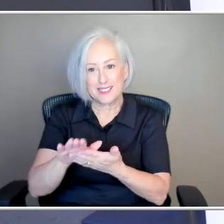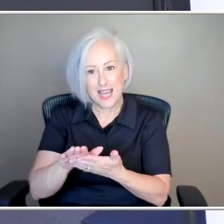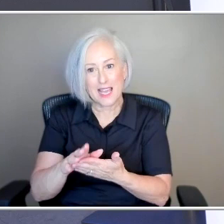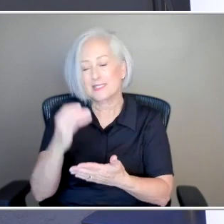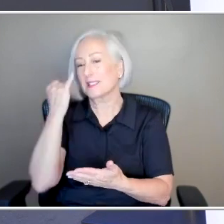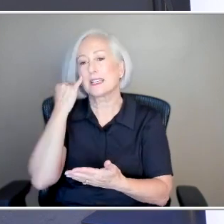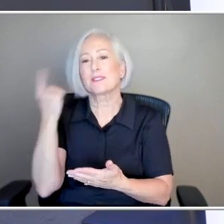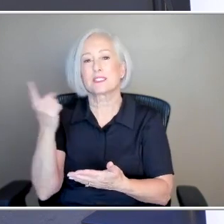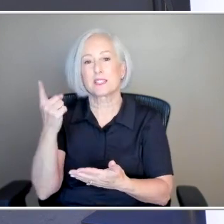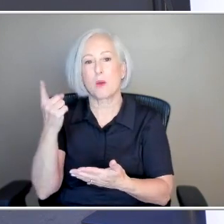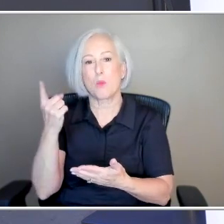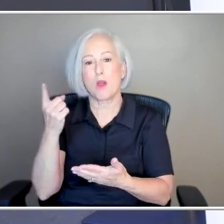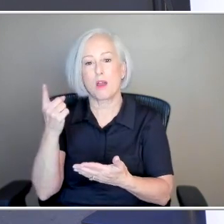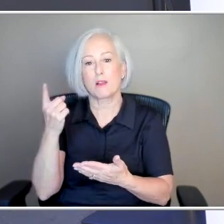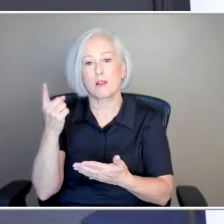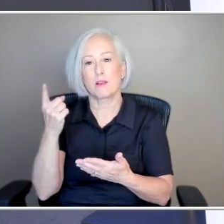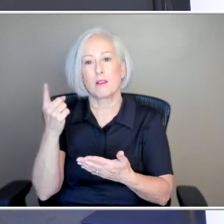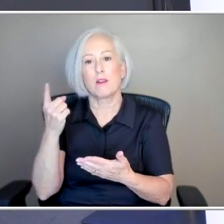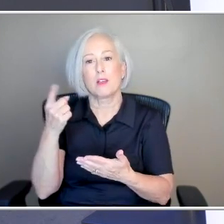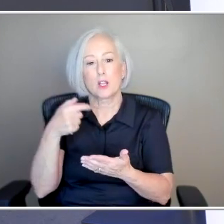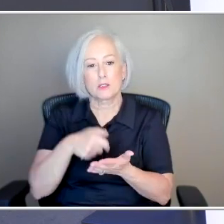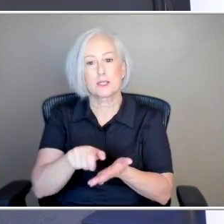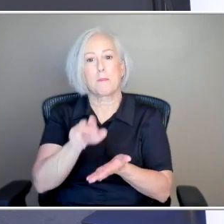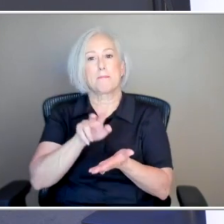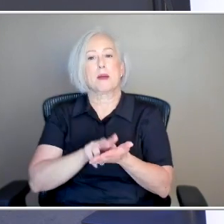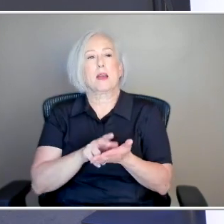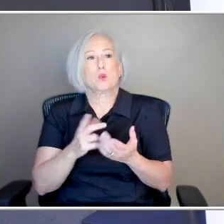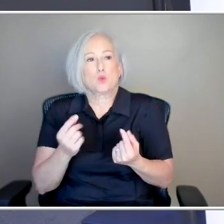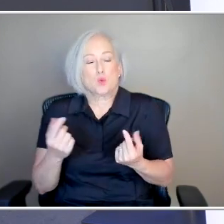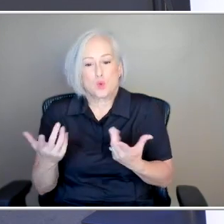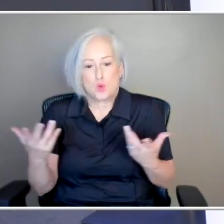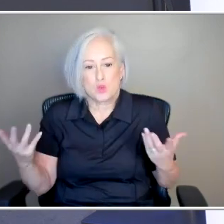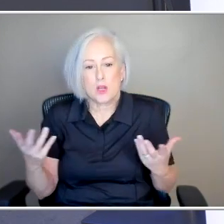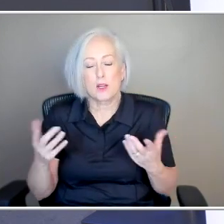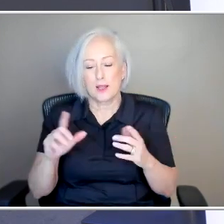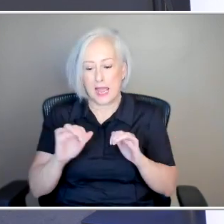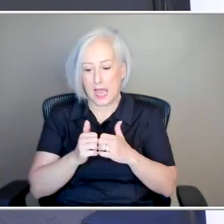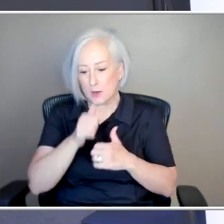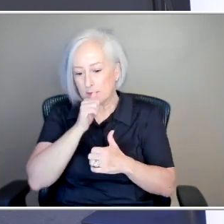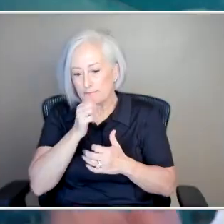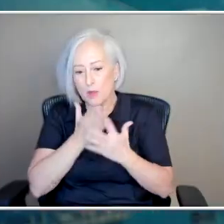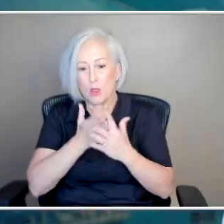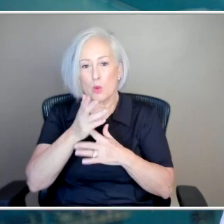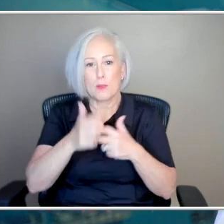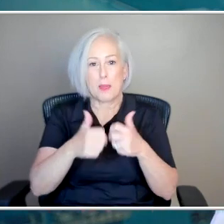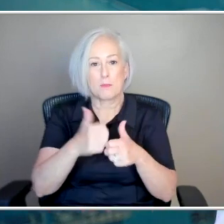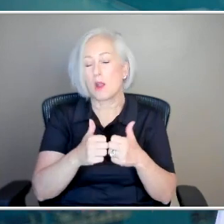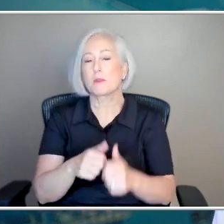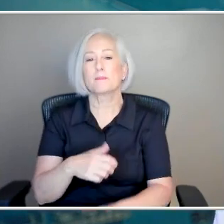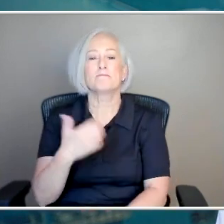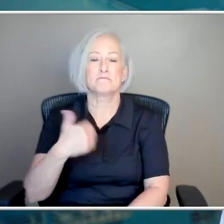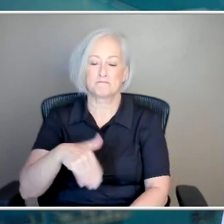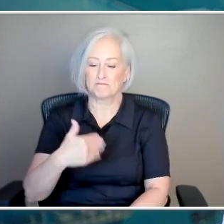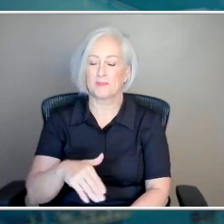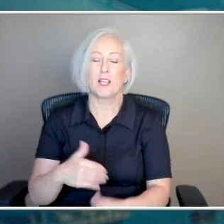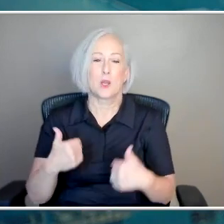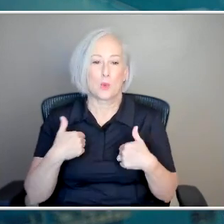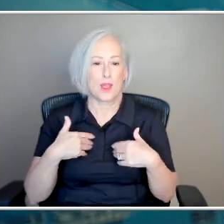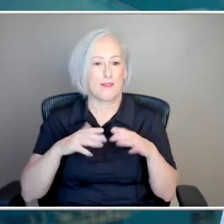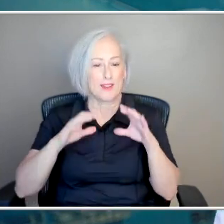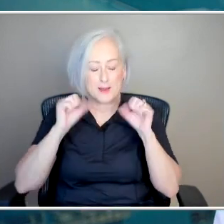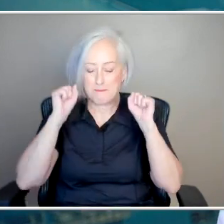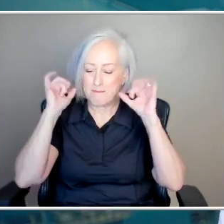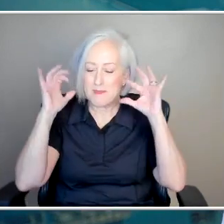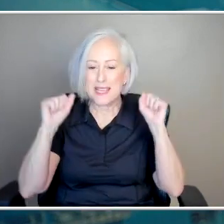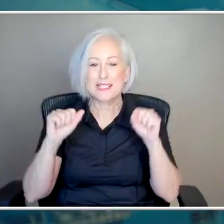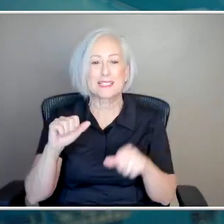a trainer have direct contact with you on, how do we work through this problem, right? Yeah, we have an amazing athletic training staff in all the high schools